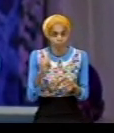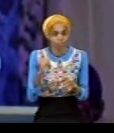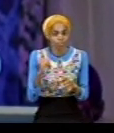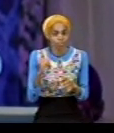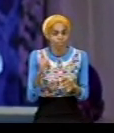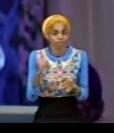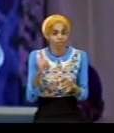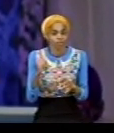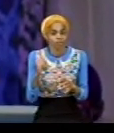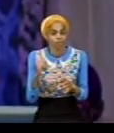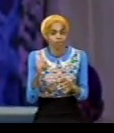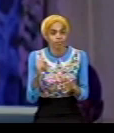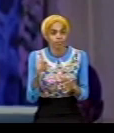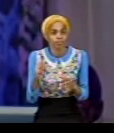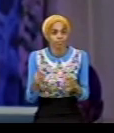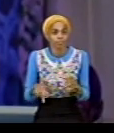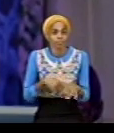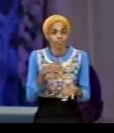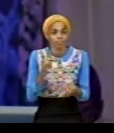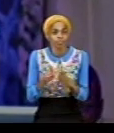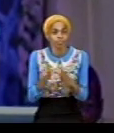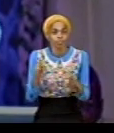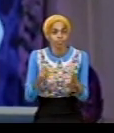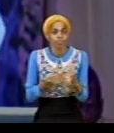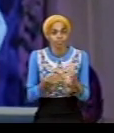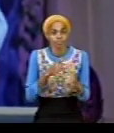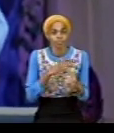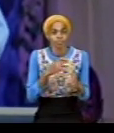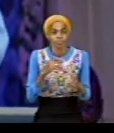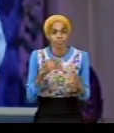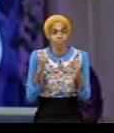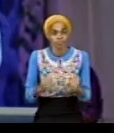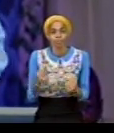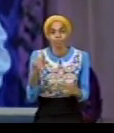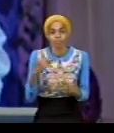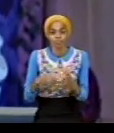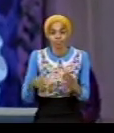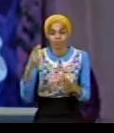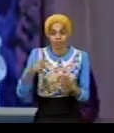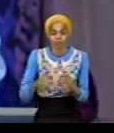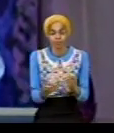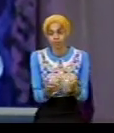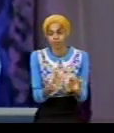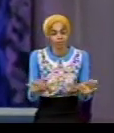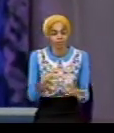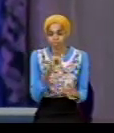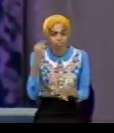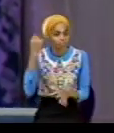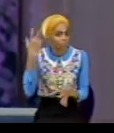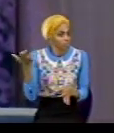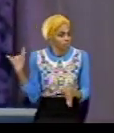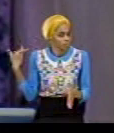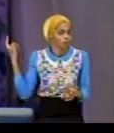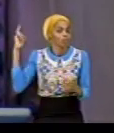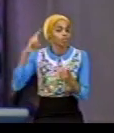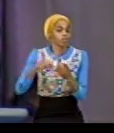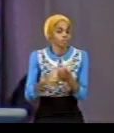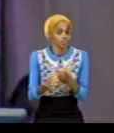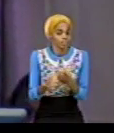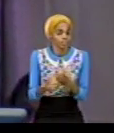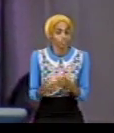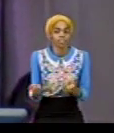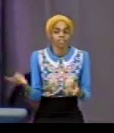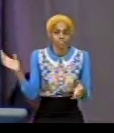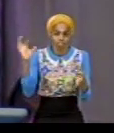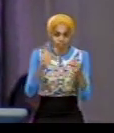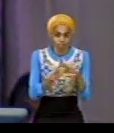and I can write 14 pages or 20 pages about principality of power in high places. So a lot of leaders come into power and